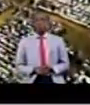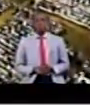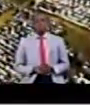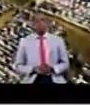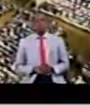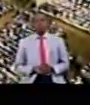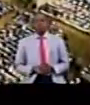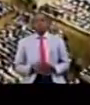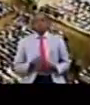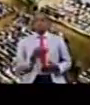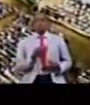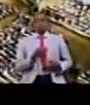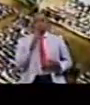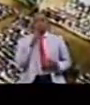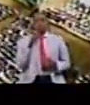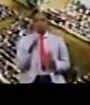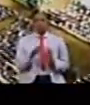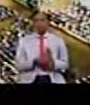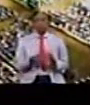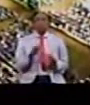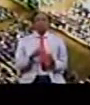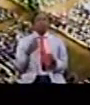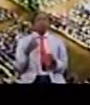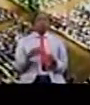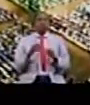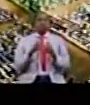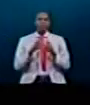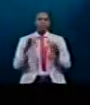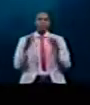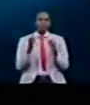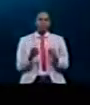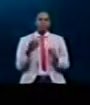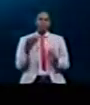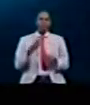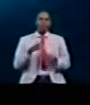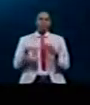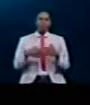asked to come and minister to the youth. The young boy